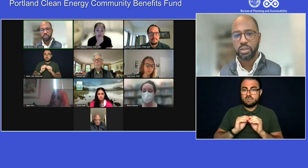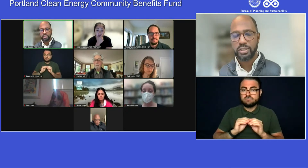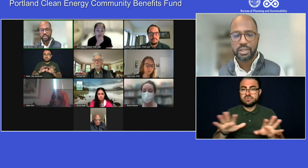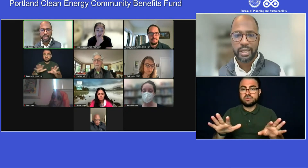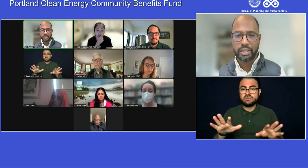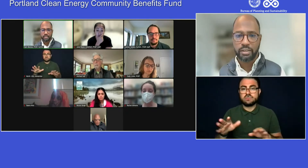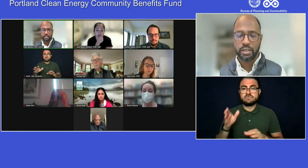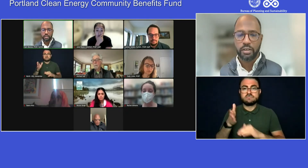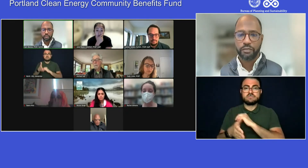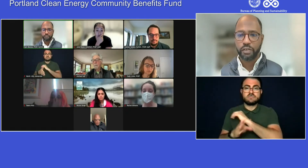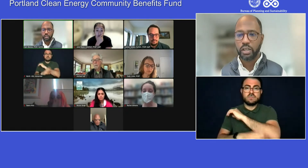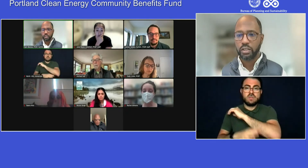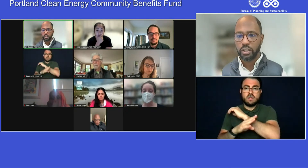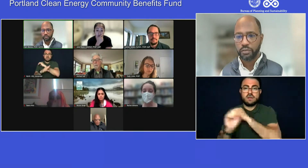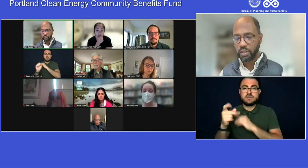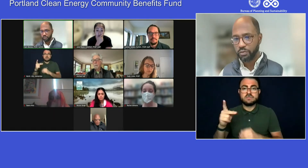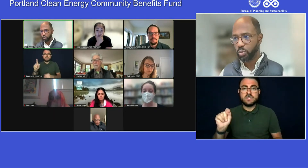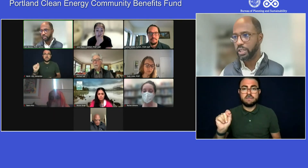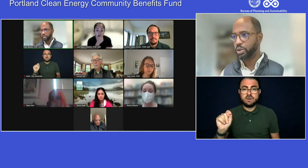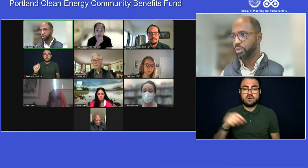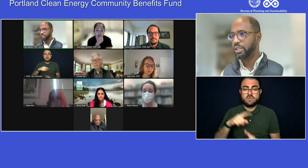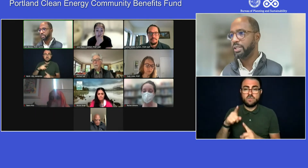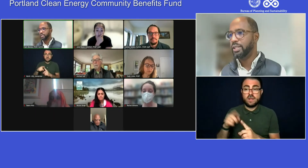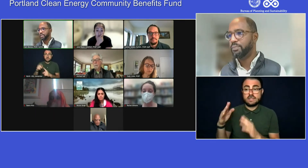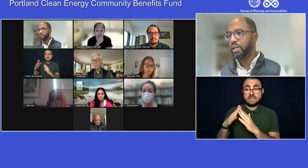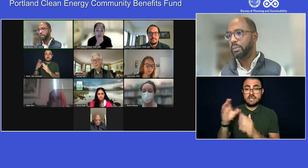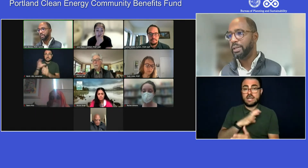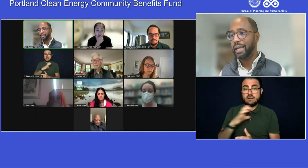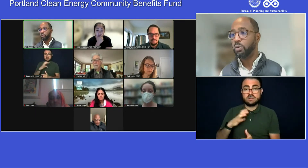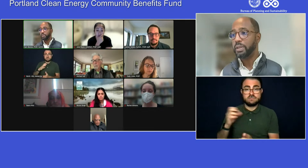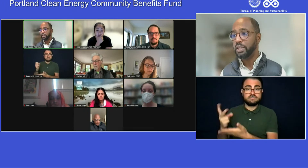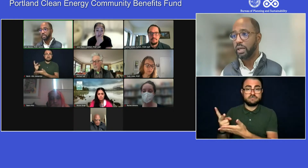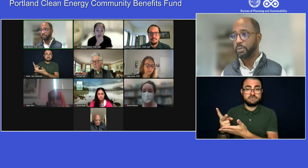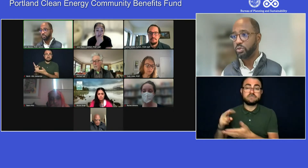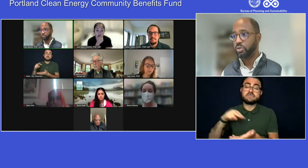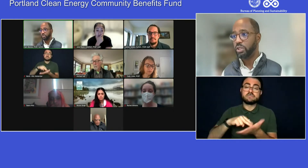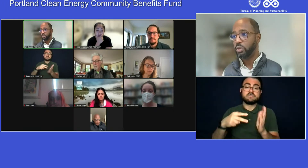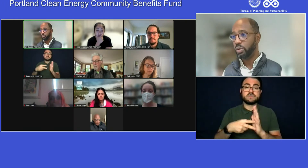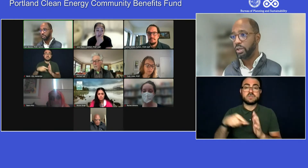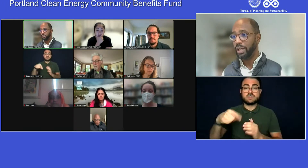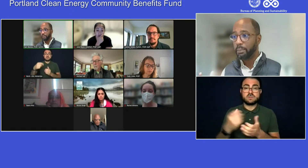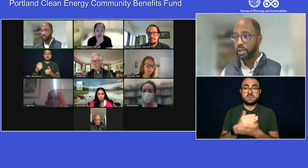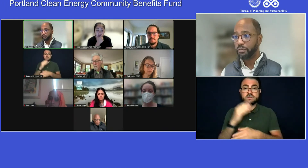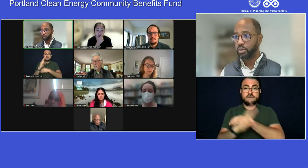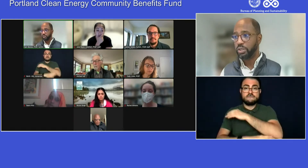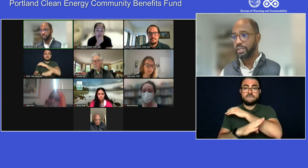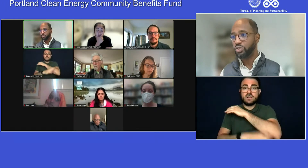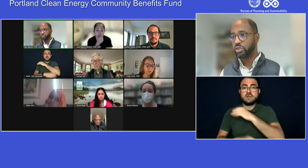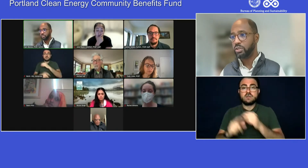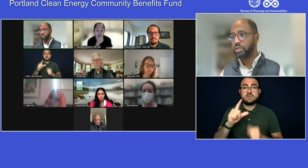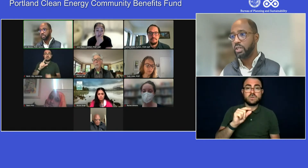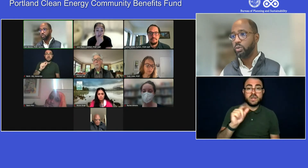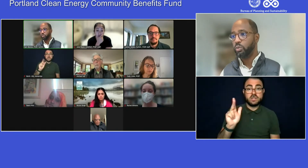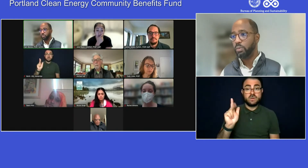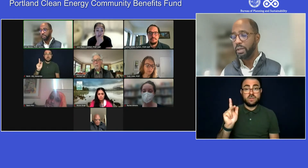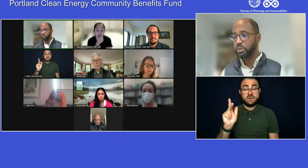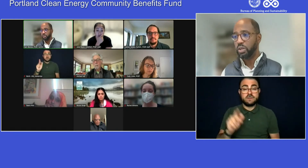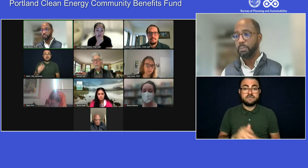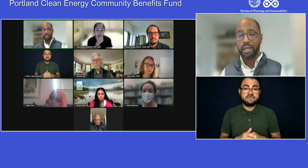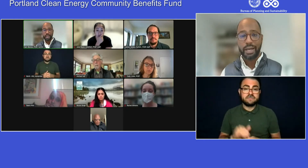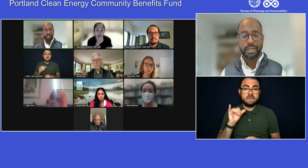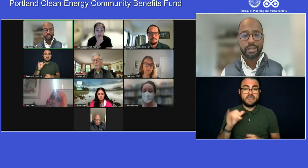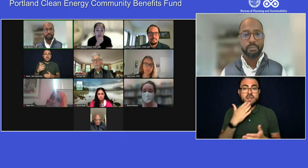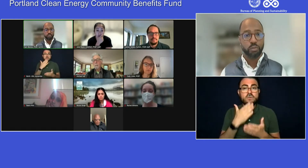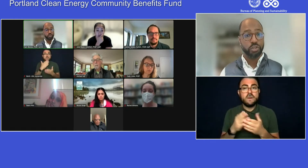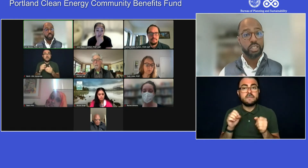we anticipate releasing that in fall of 23. And that would be the opportunity where nonprofit organizations will